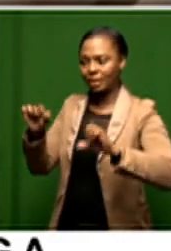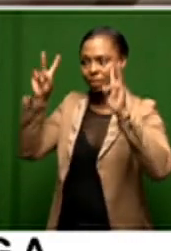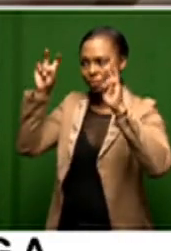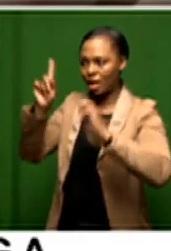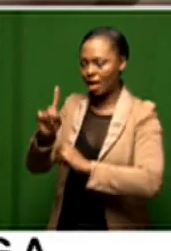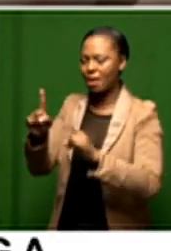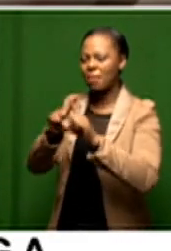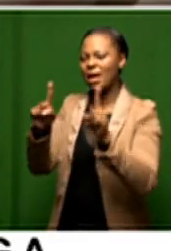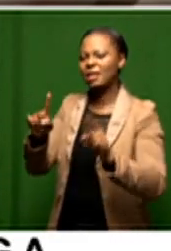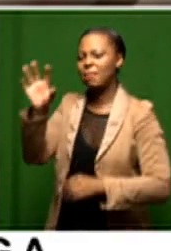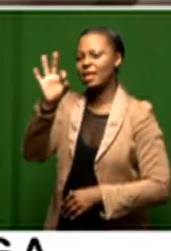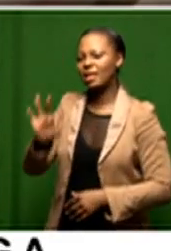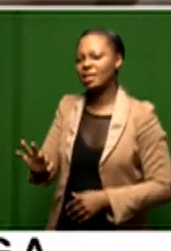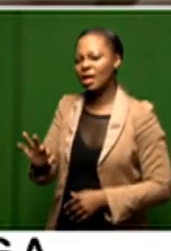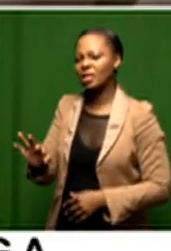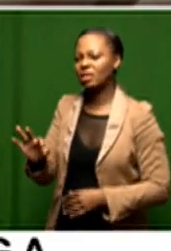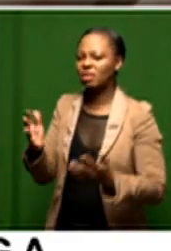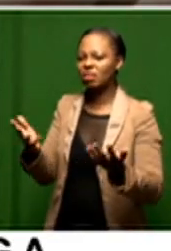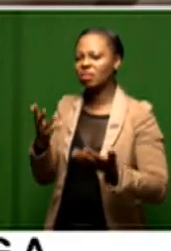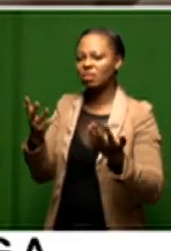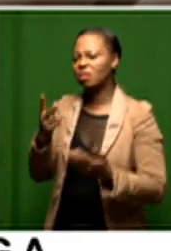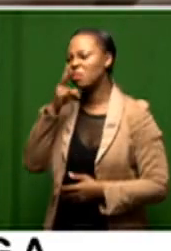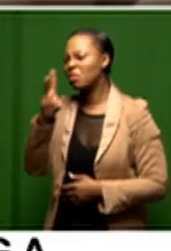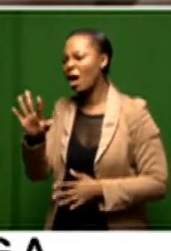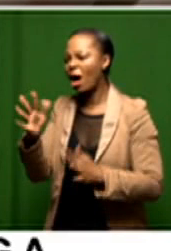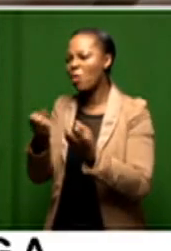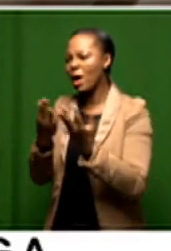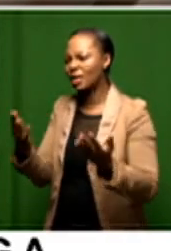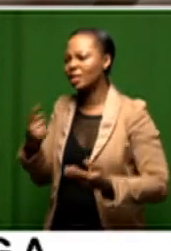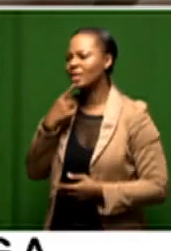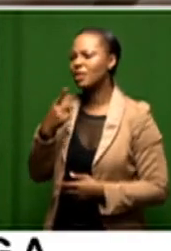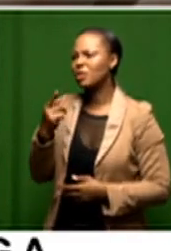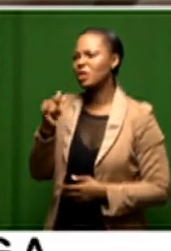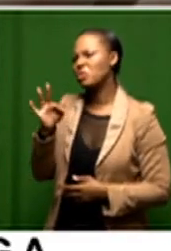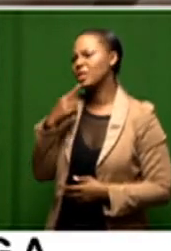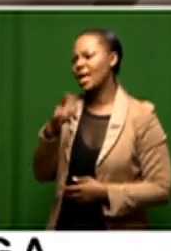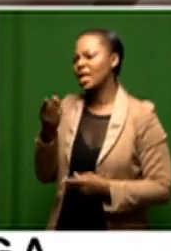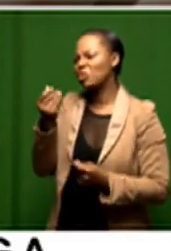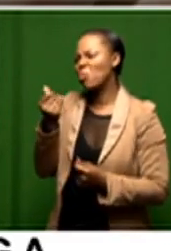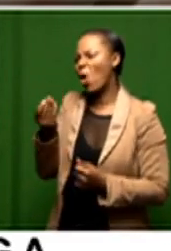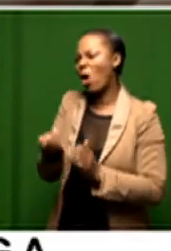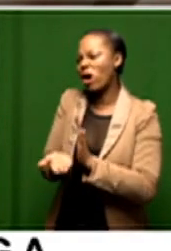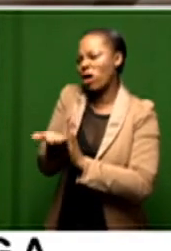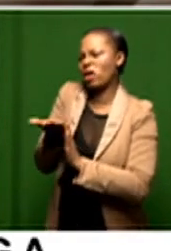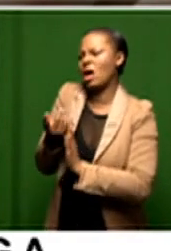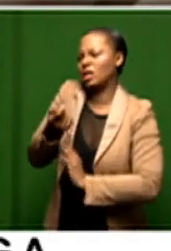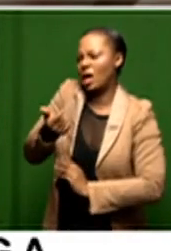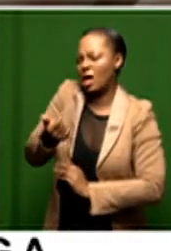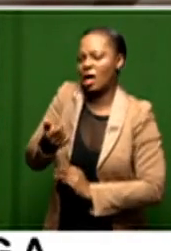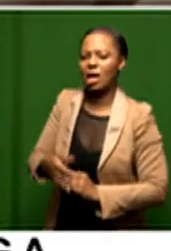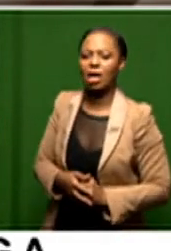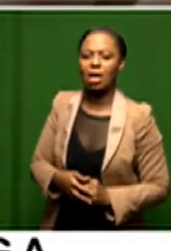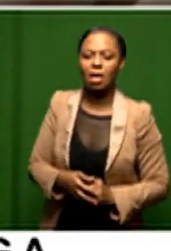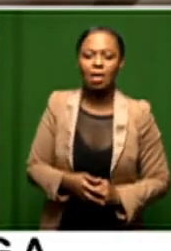as a percentage, what would we be looking at if you say a small increase? Well, the total costs across